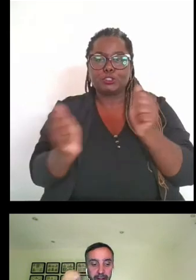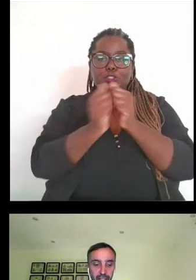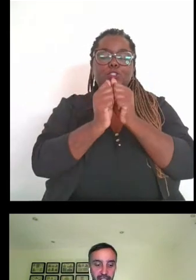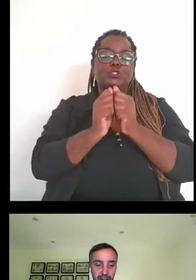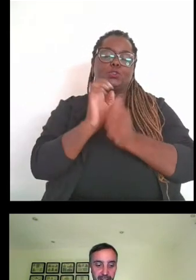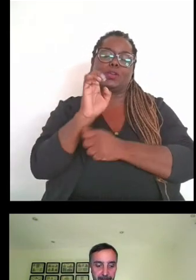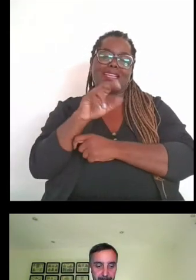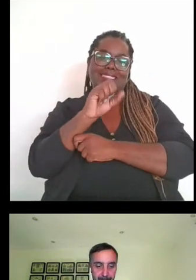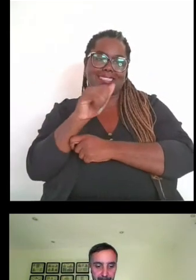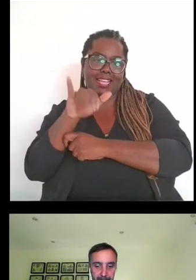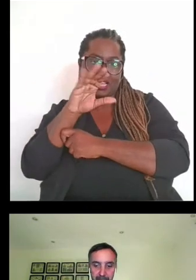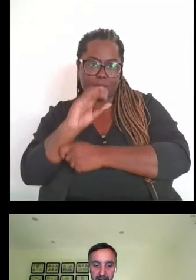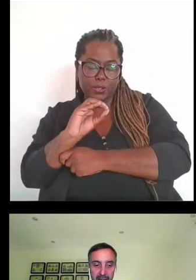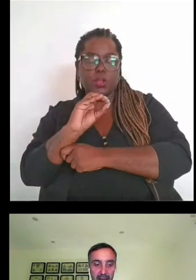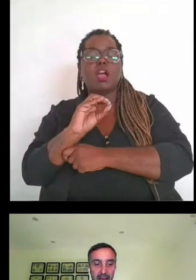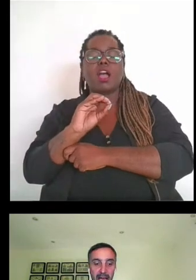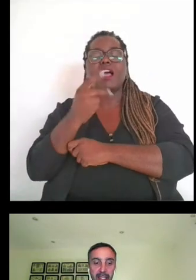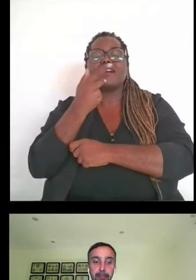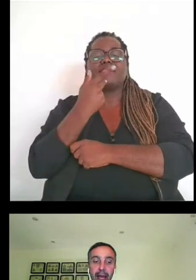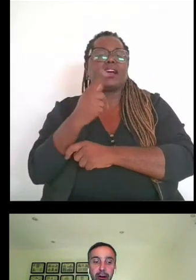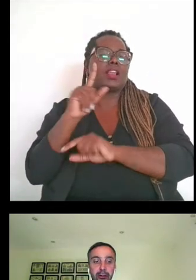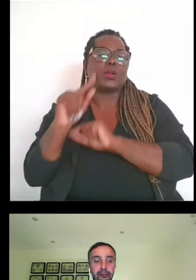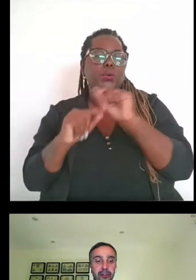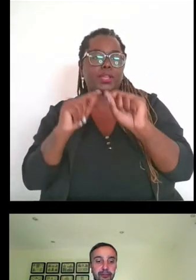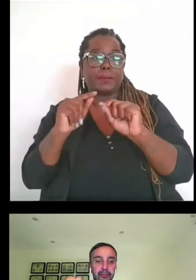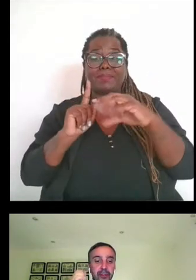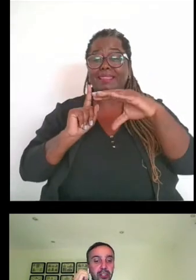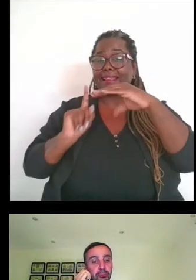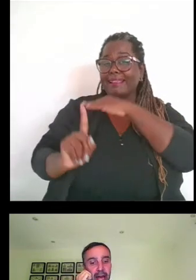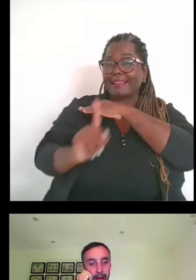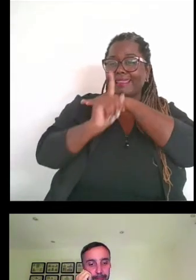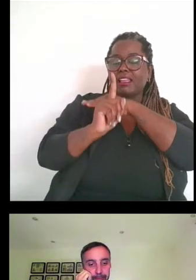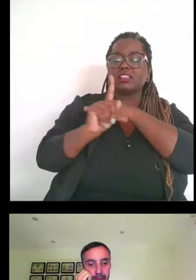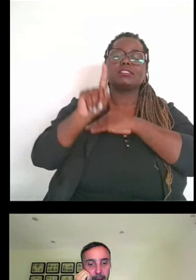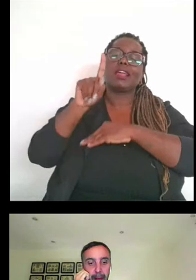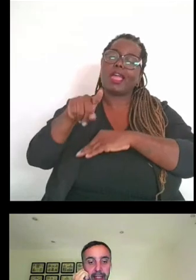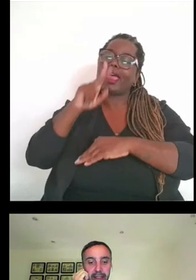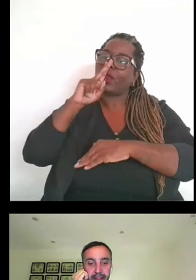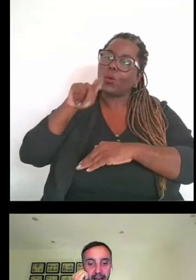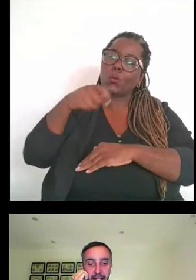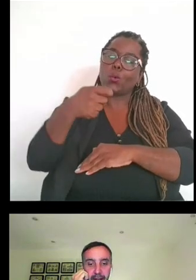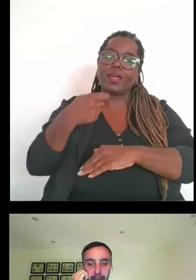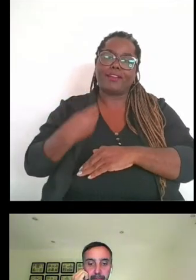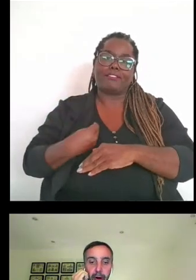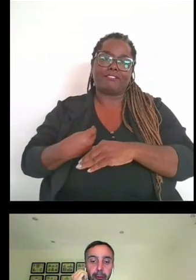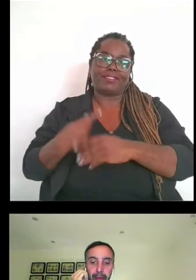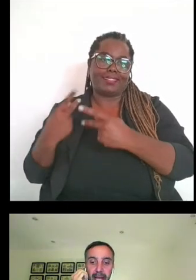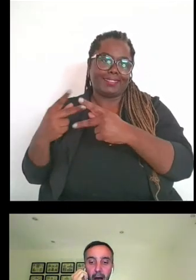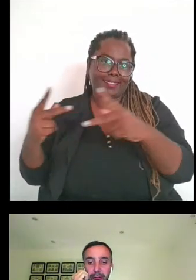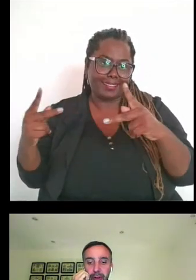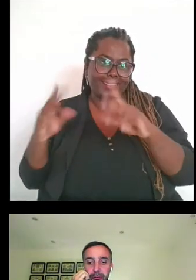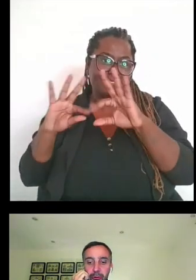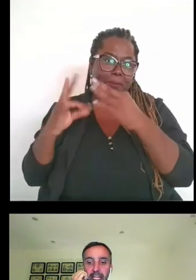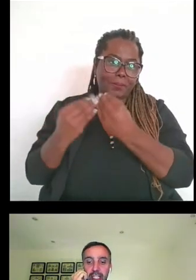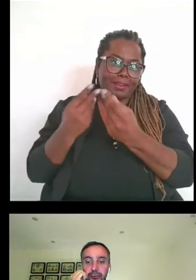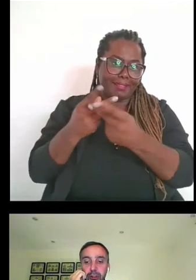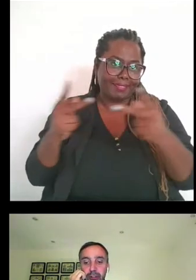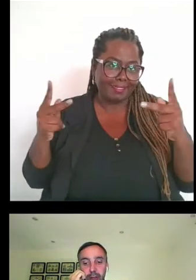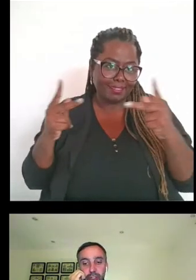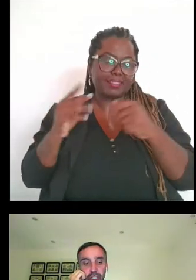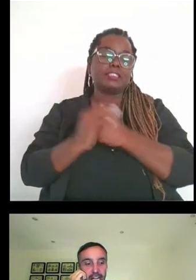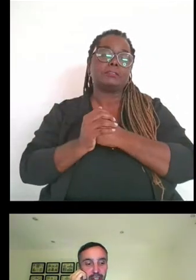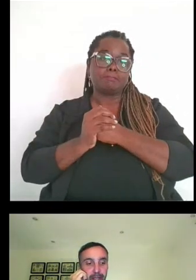were his children the biographer knew better but he decided probably out of